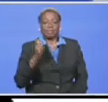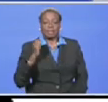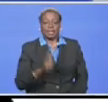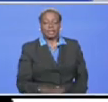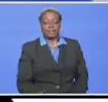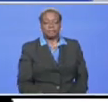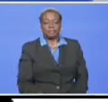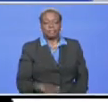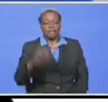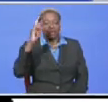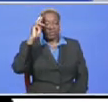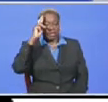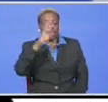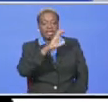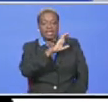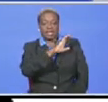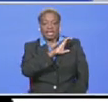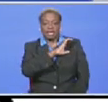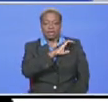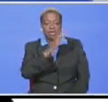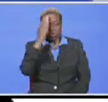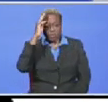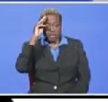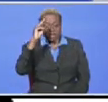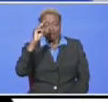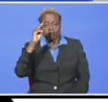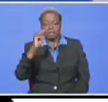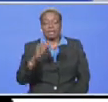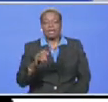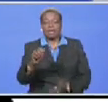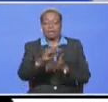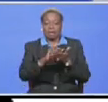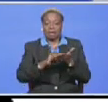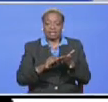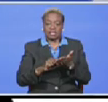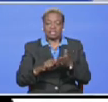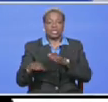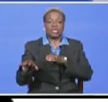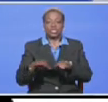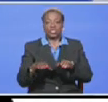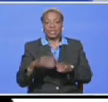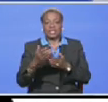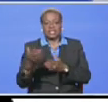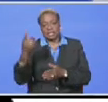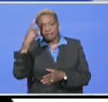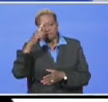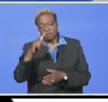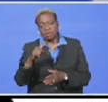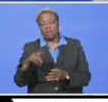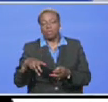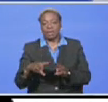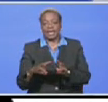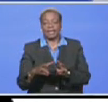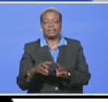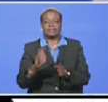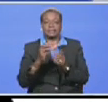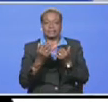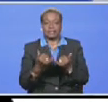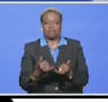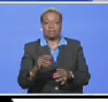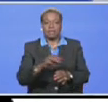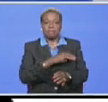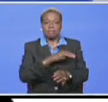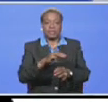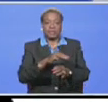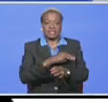Rick Carey, you know him. The solo artist has been doing his thing for quite a while now, from producing music to creating some fabulous